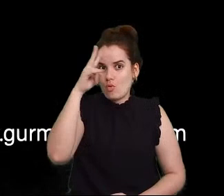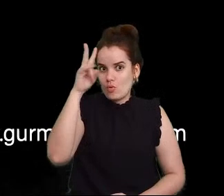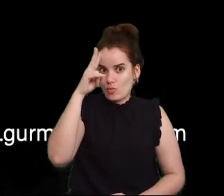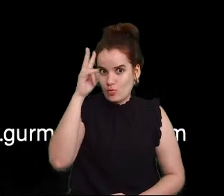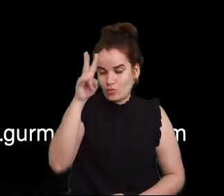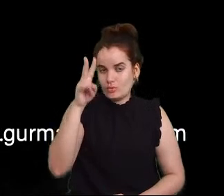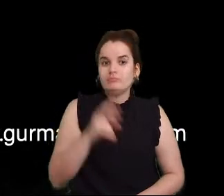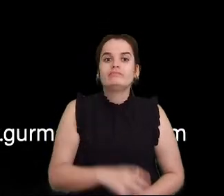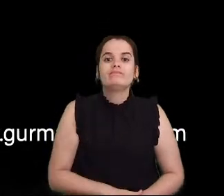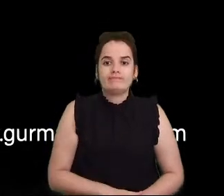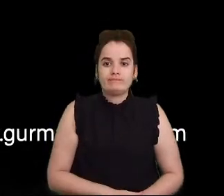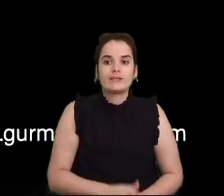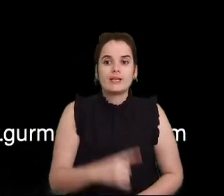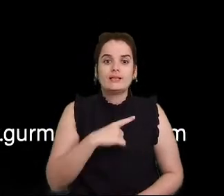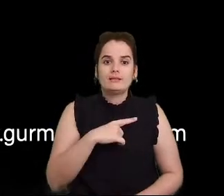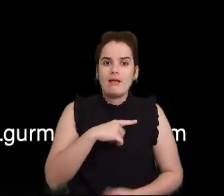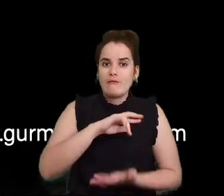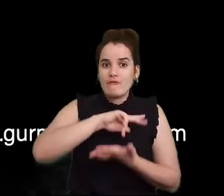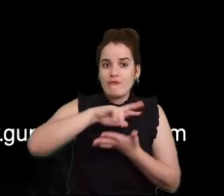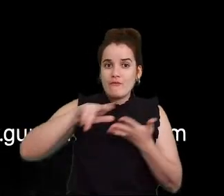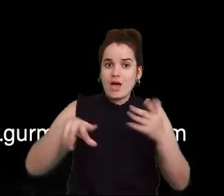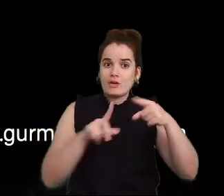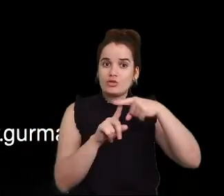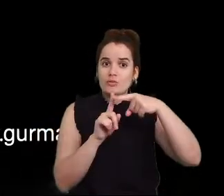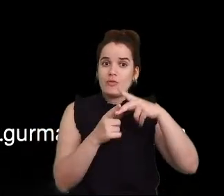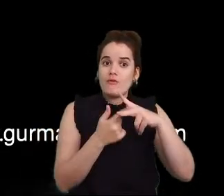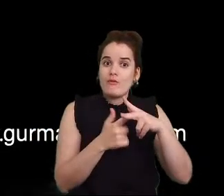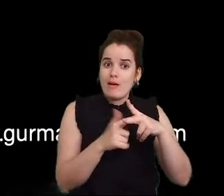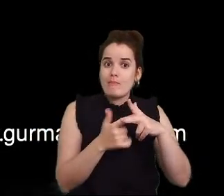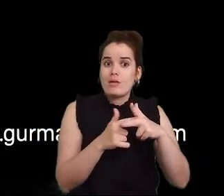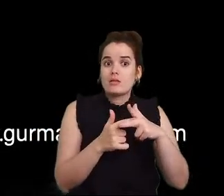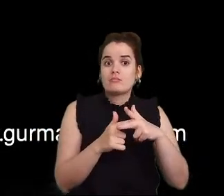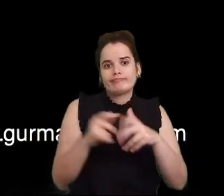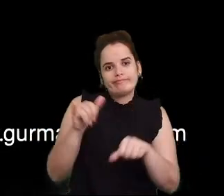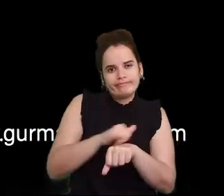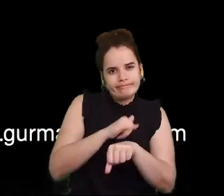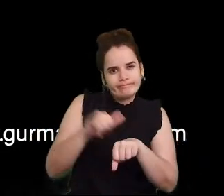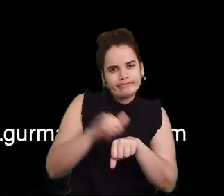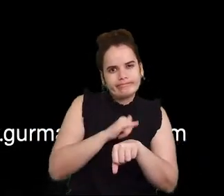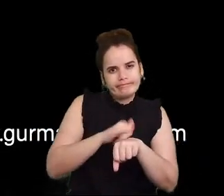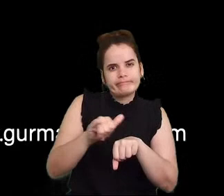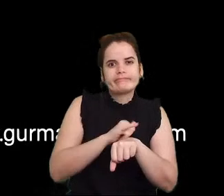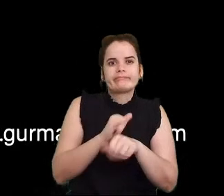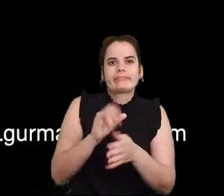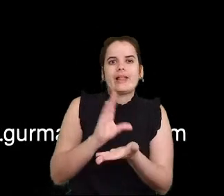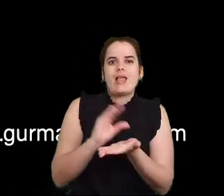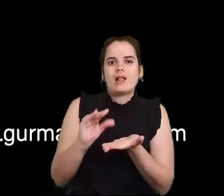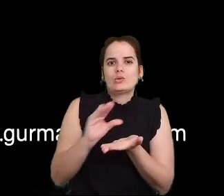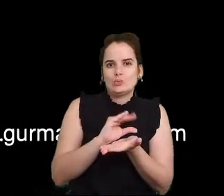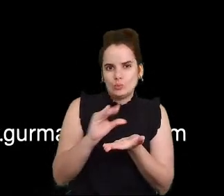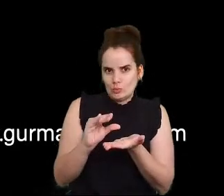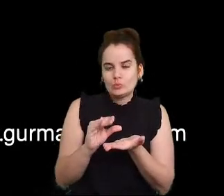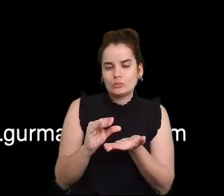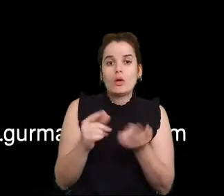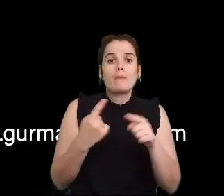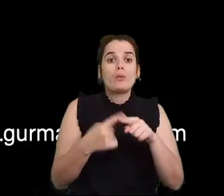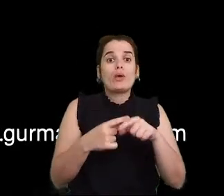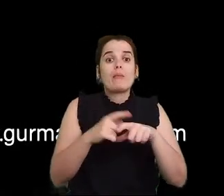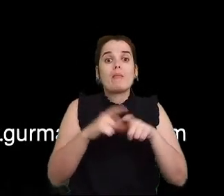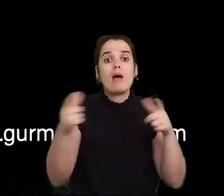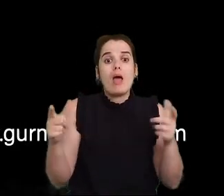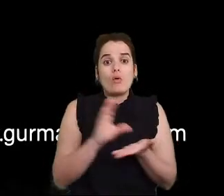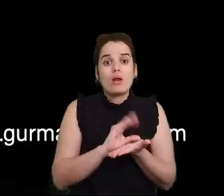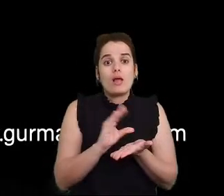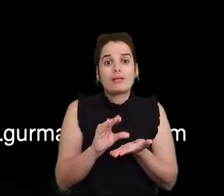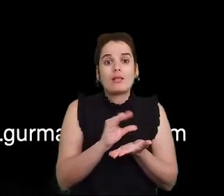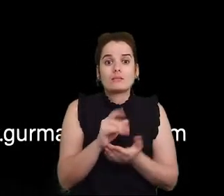itself is mostly static. Even though you can link data sets that update every